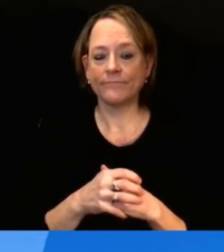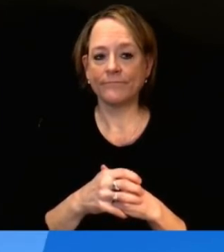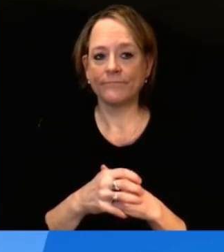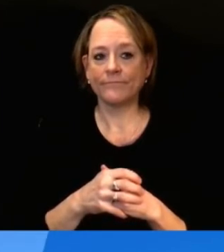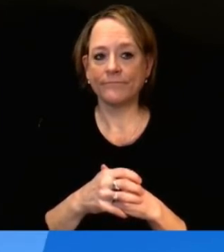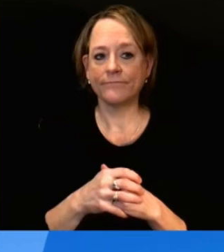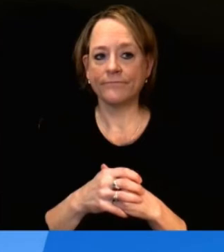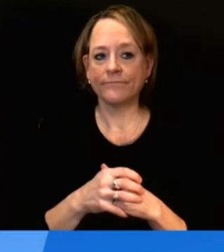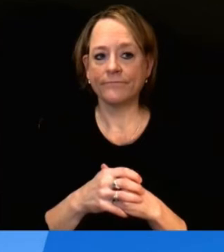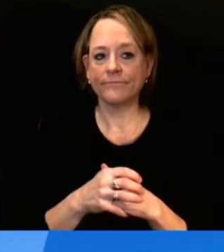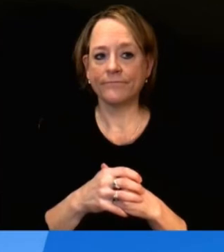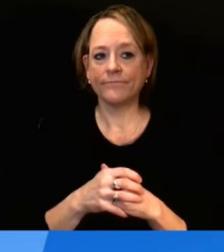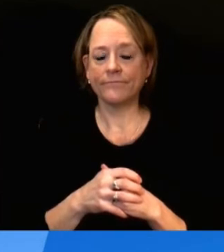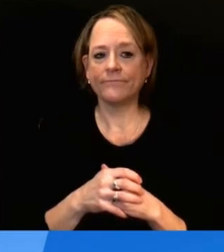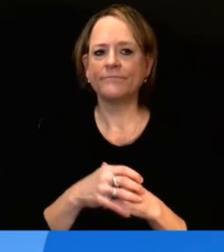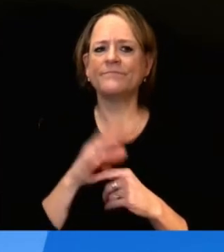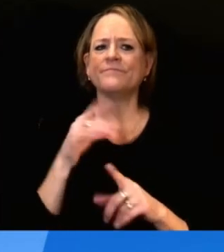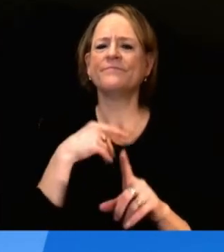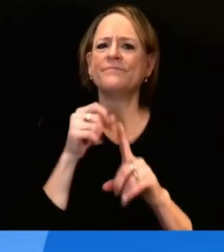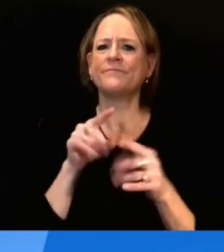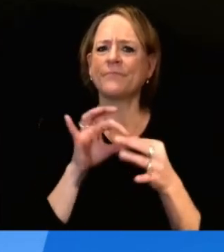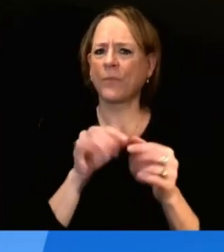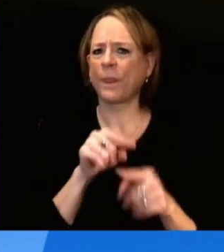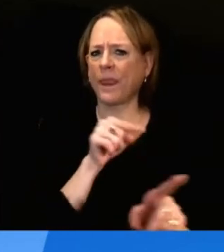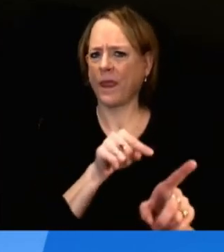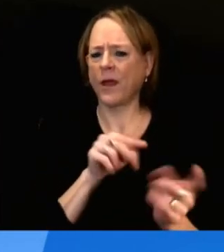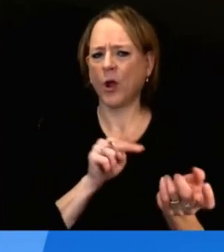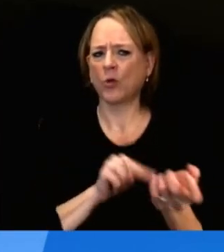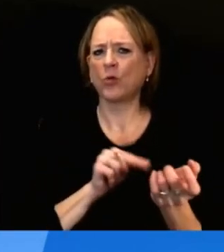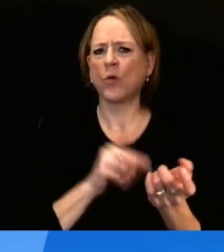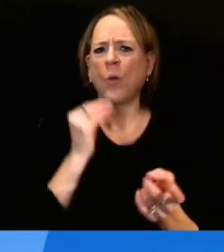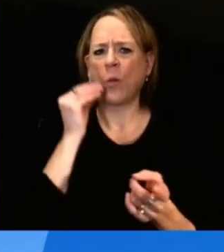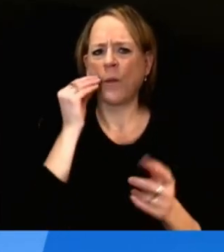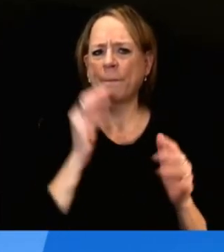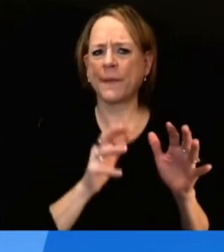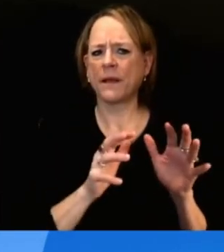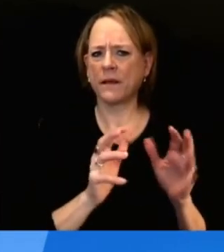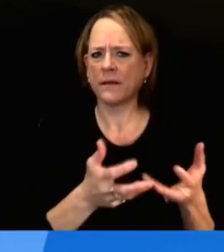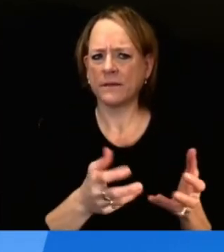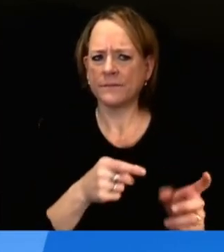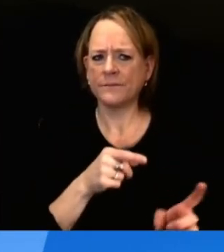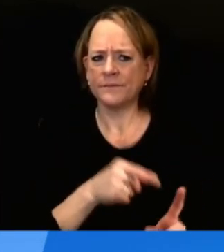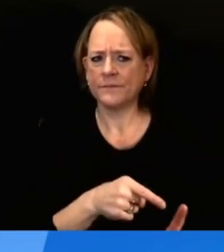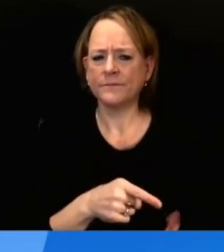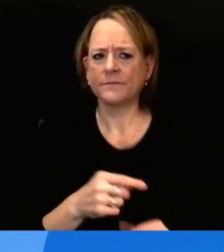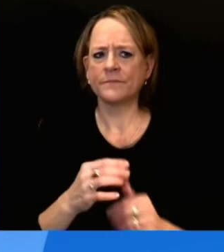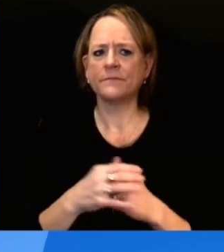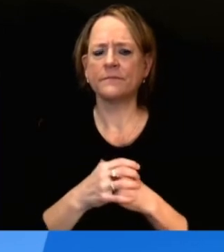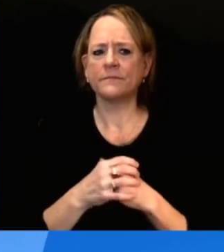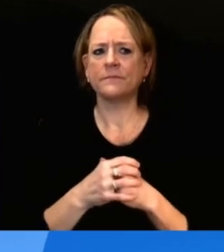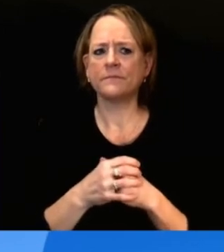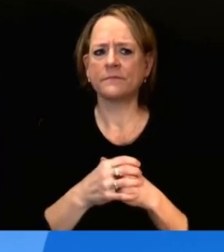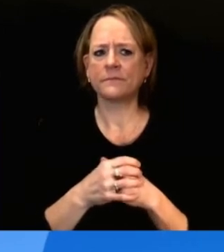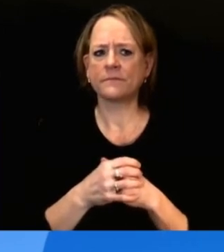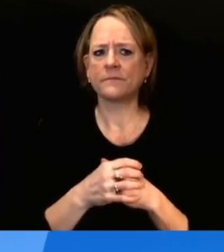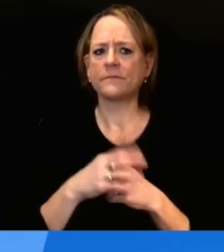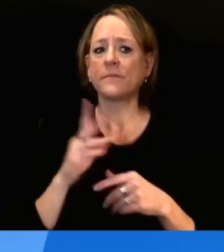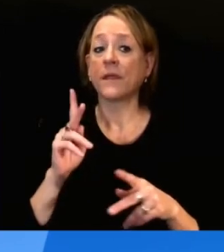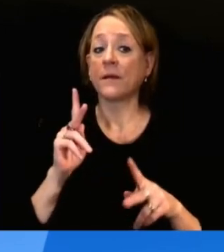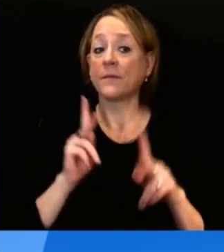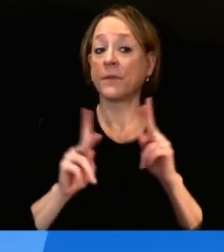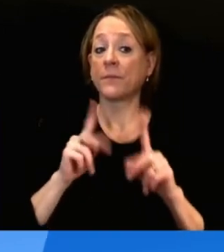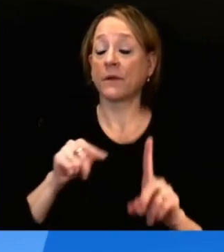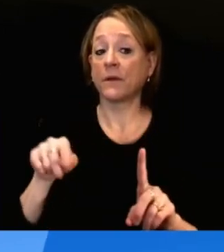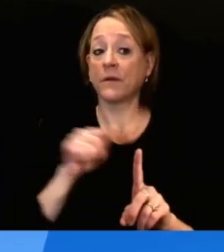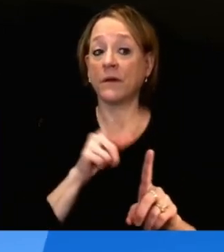and as we know, most nursing home residents are vaccinated, and many of them have been boosted,